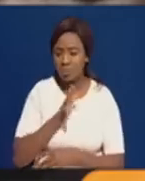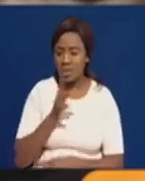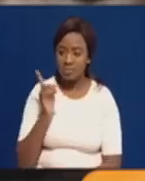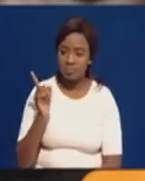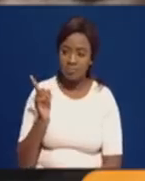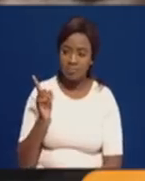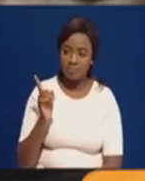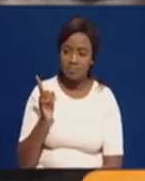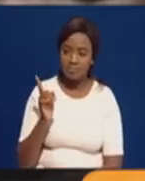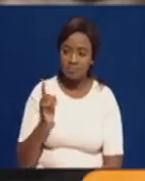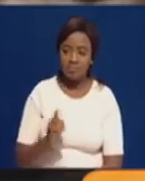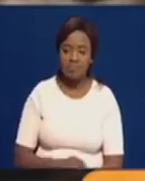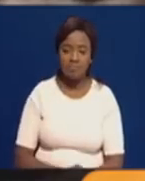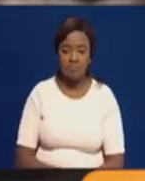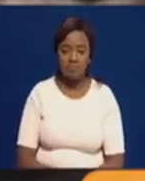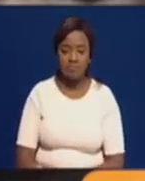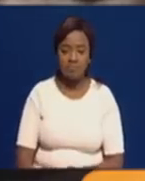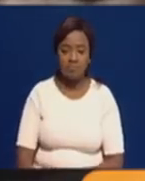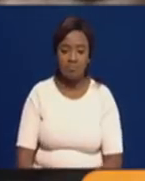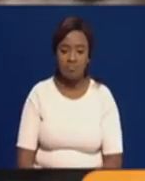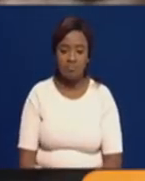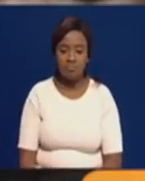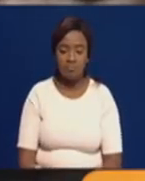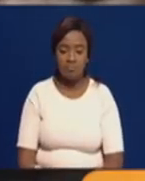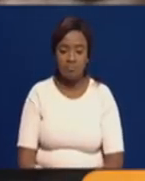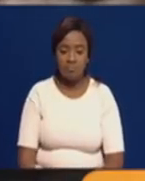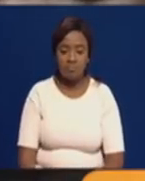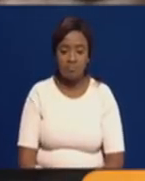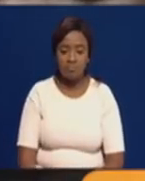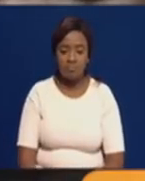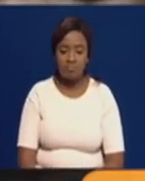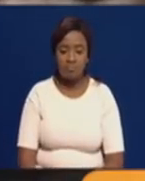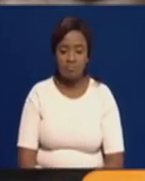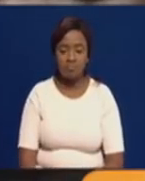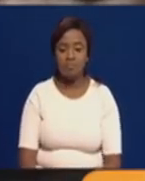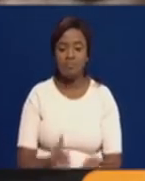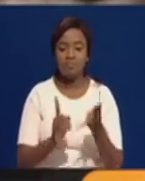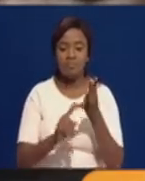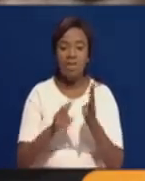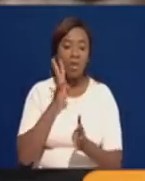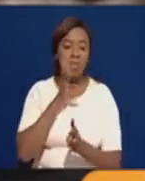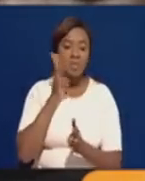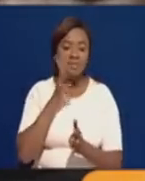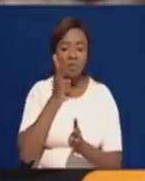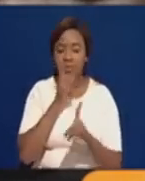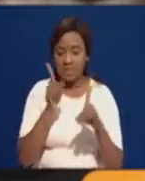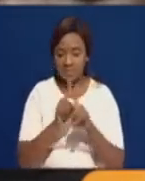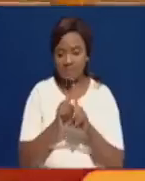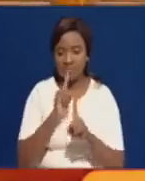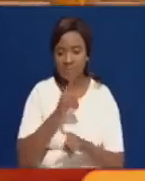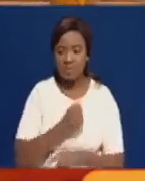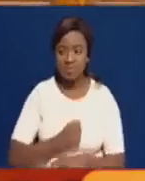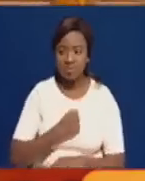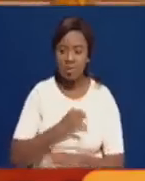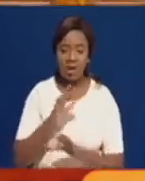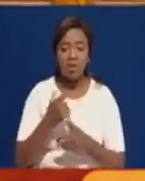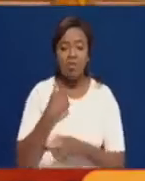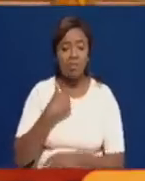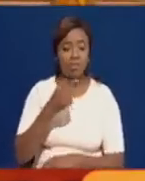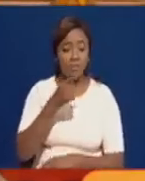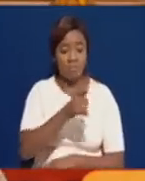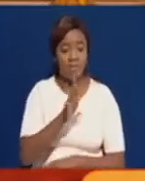positive impact in the Kenyan society at large. The National Assembly Speaker Moses Wetangula also paid his tribute. But she will be